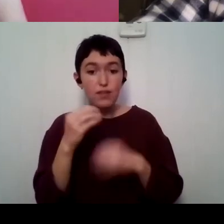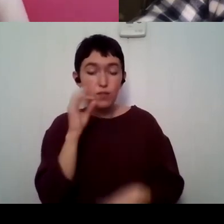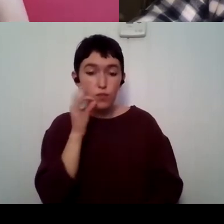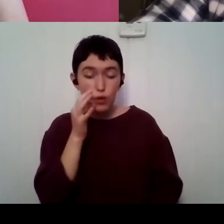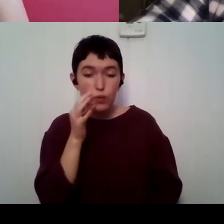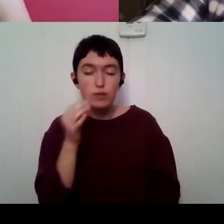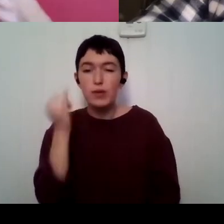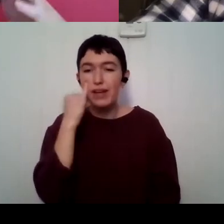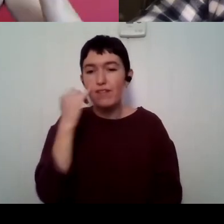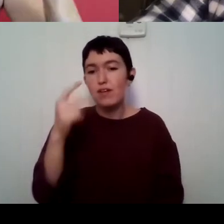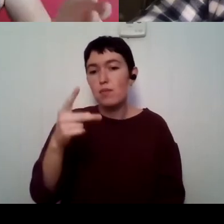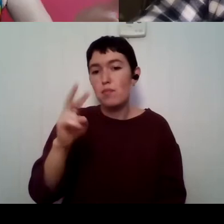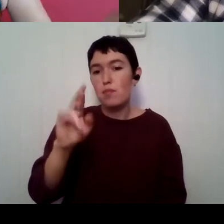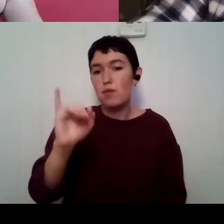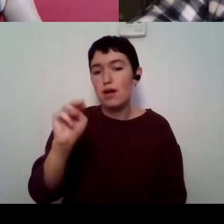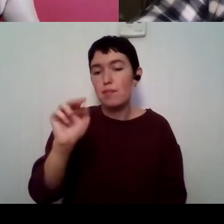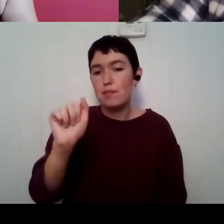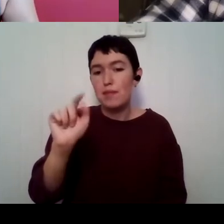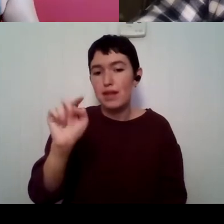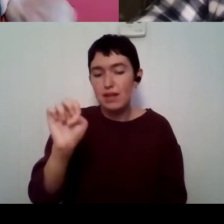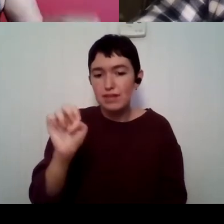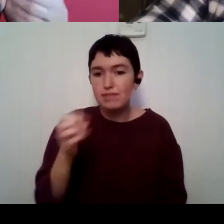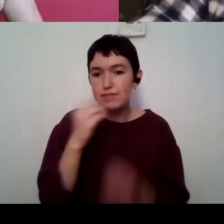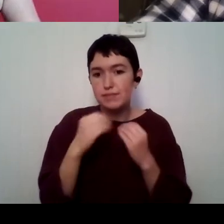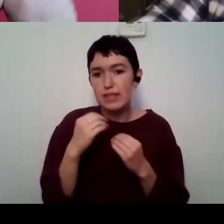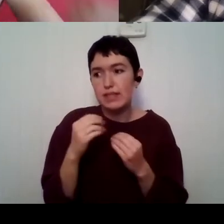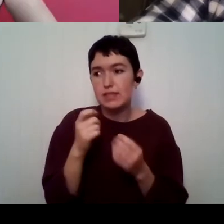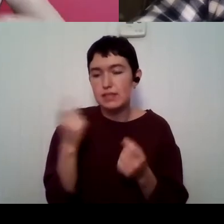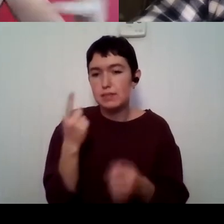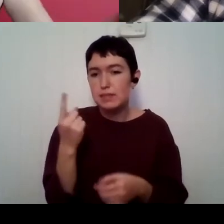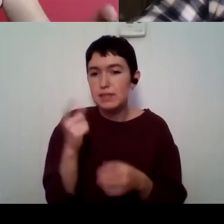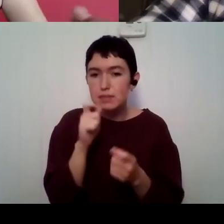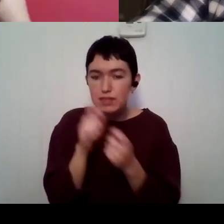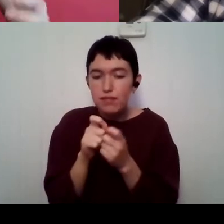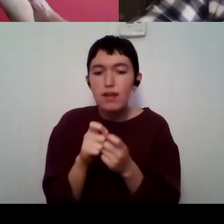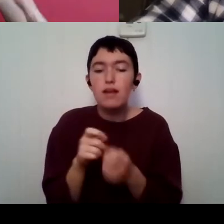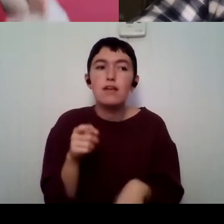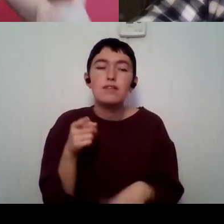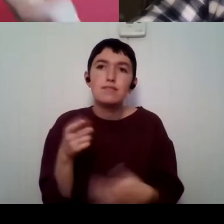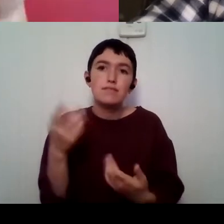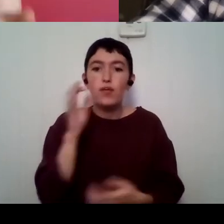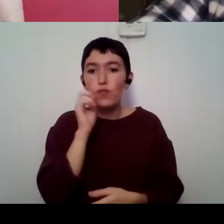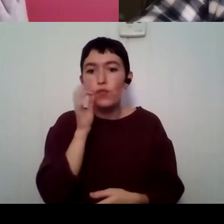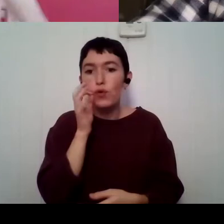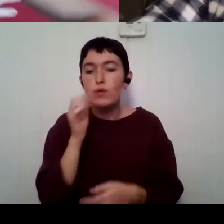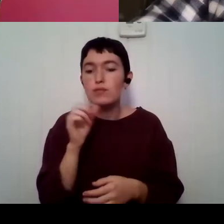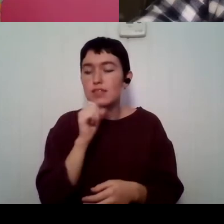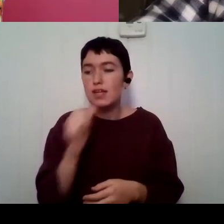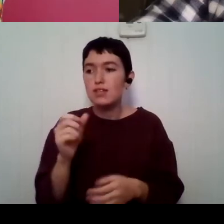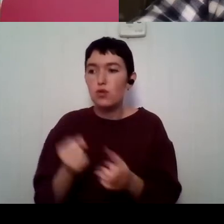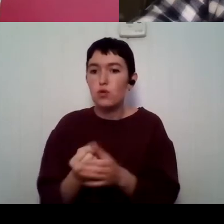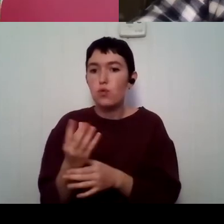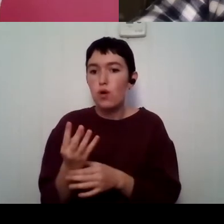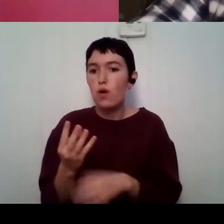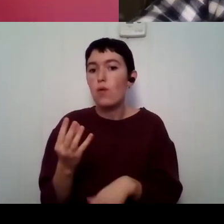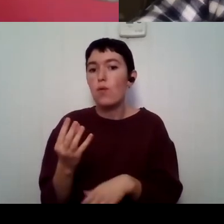like say, for instance, fruit doesn't grow on all trees. And it definitely doesn't grow on all trees at all times. So usually if you eat something specific like that, you need a